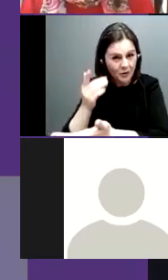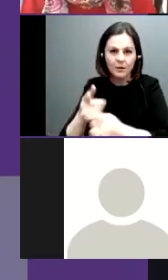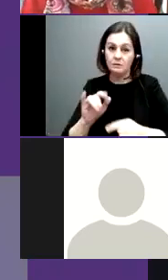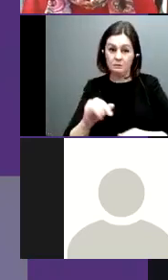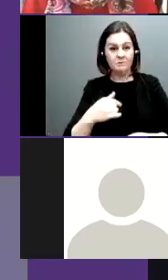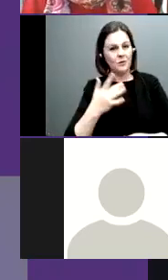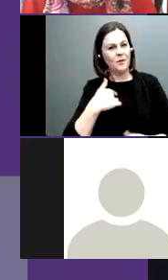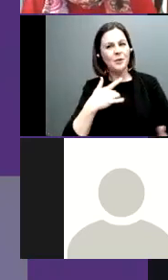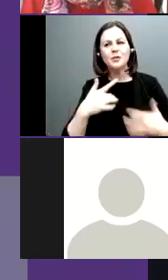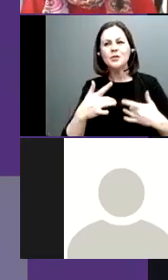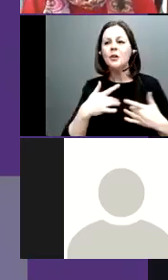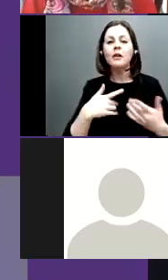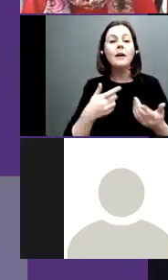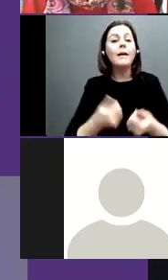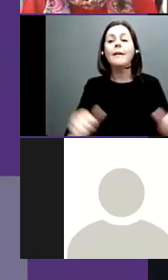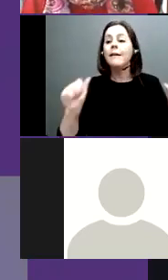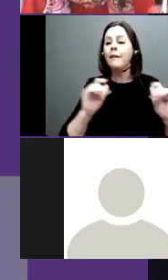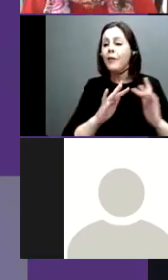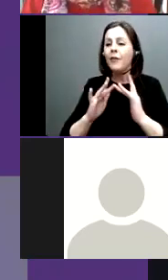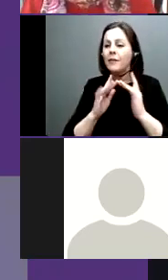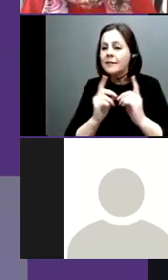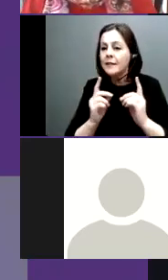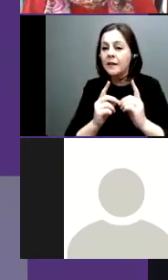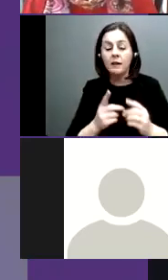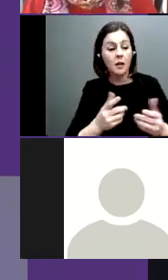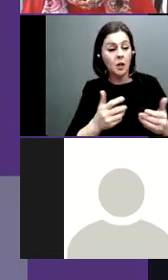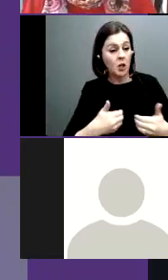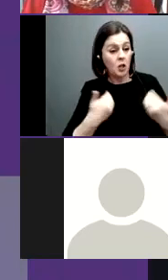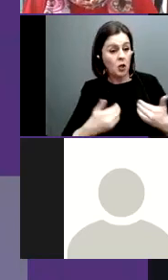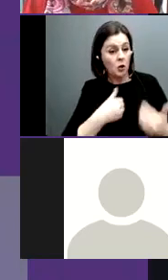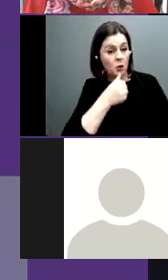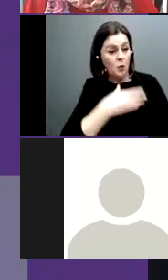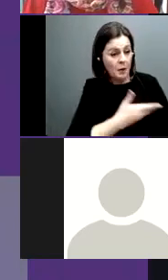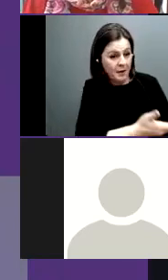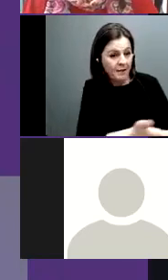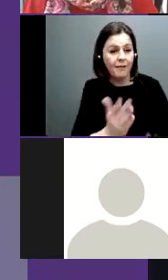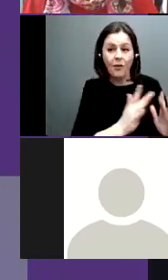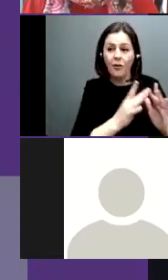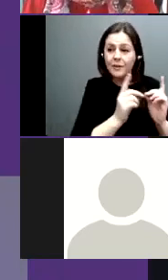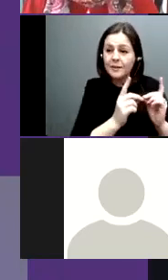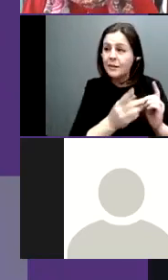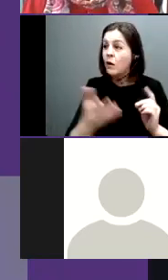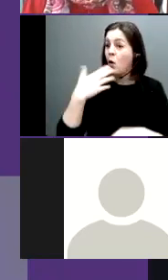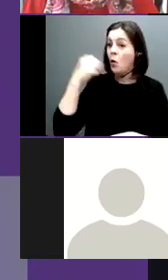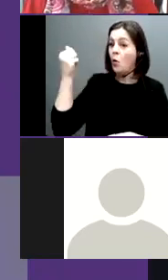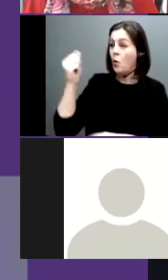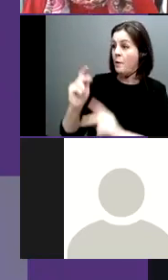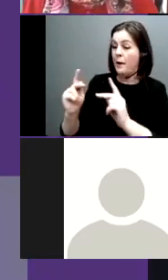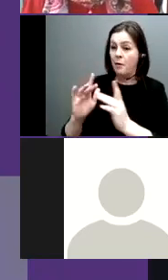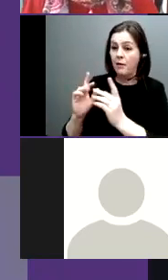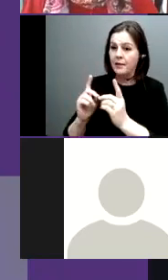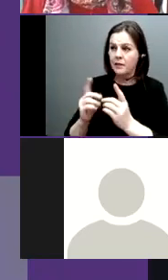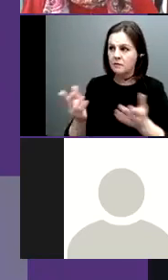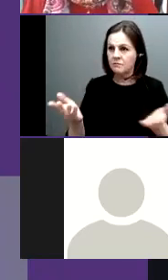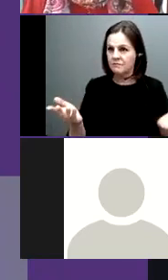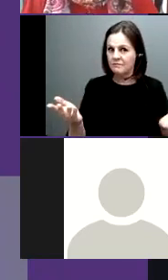we're talking to a group of younger women or whether we're talking to a group of older folks. The reality is that